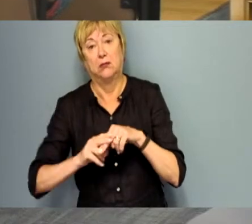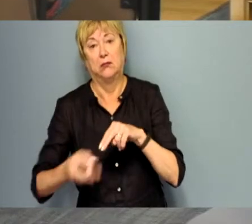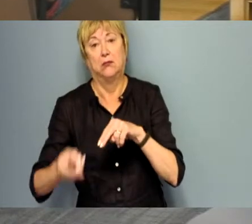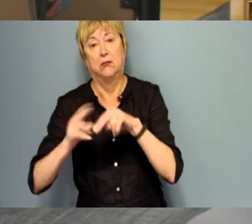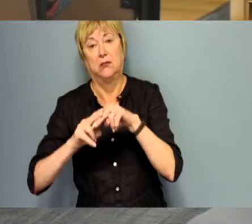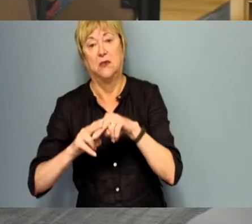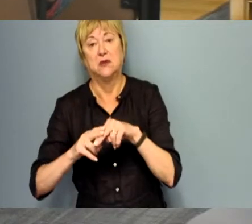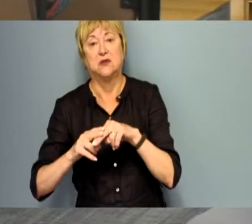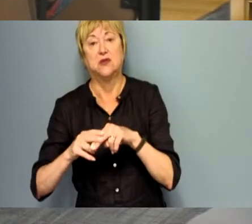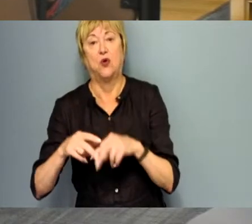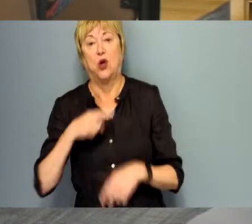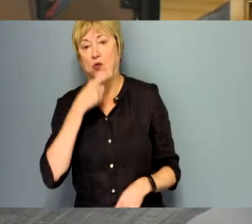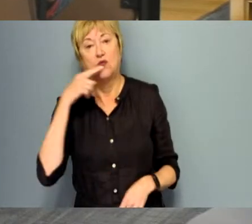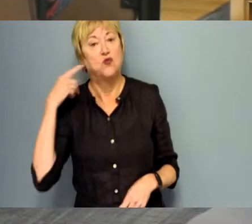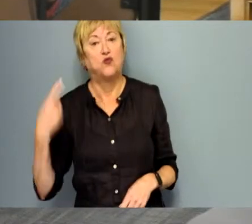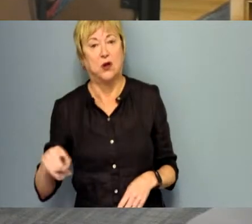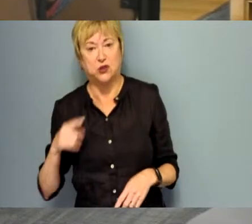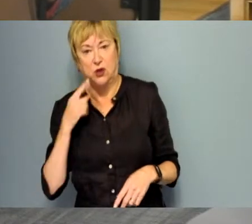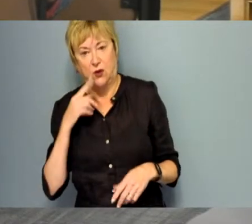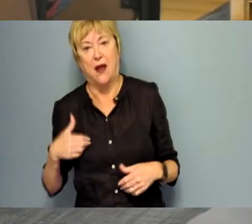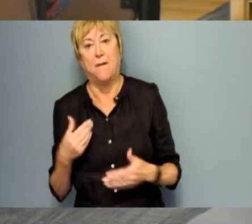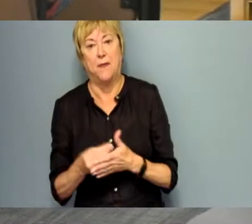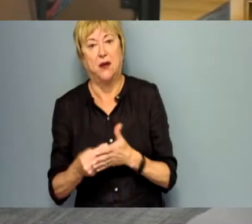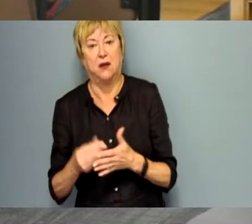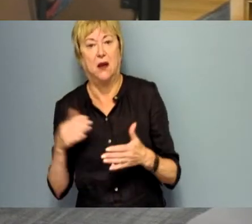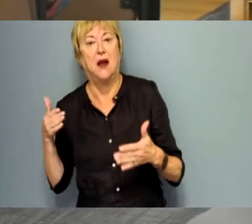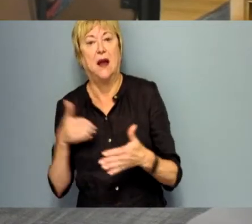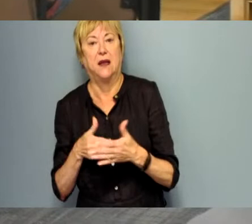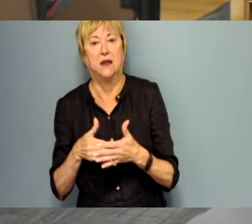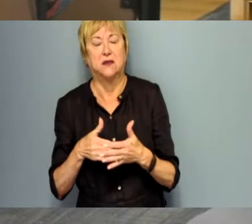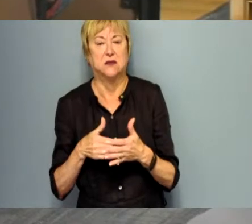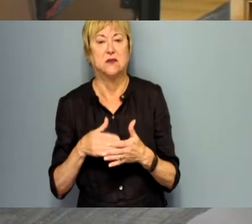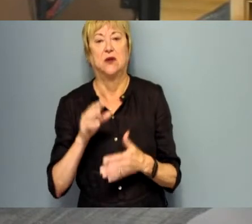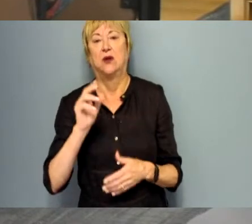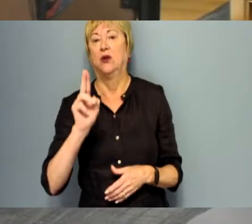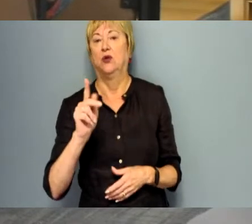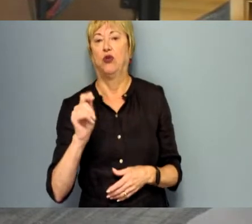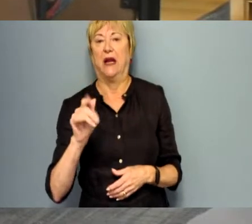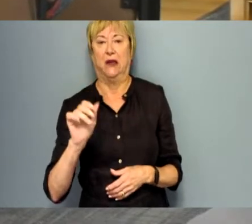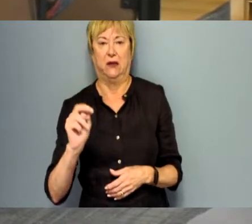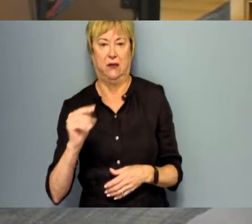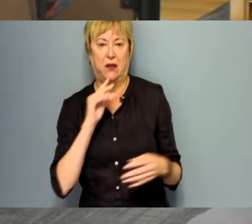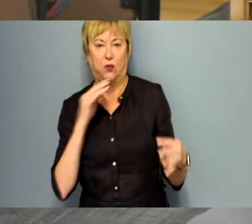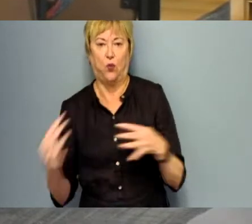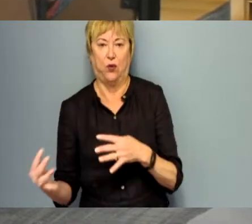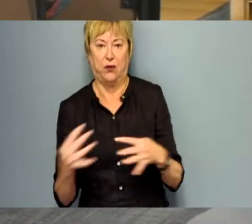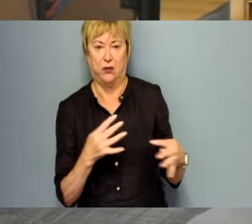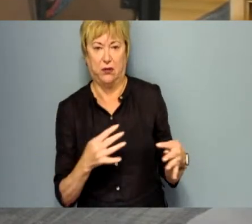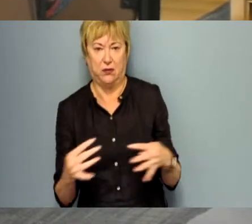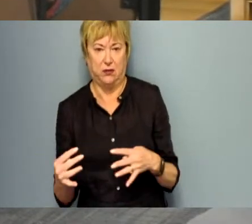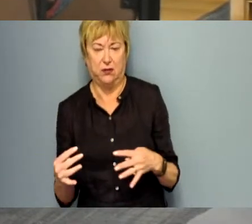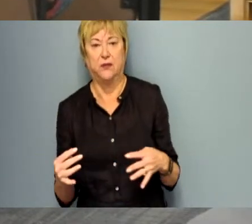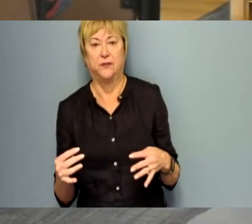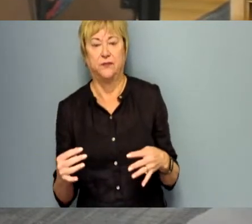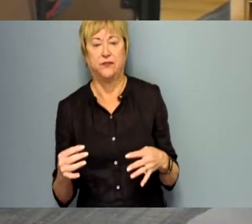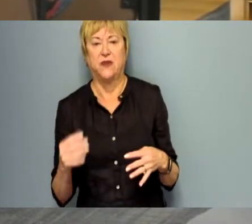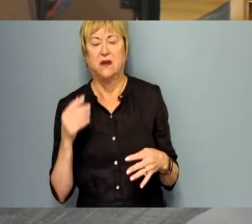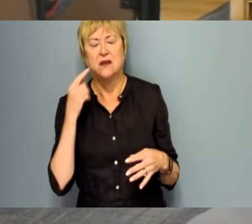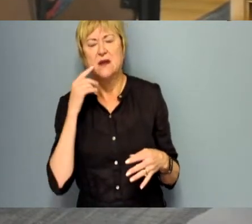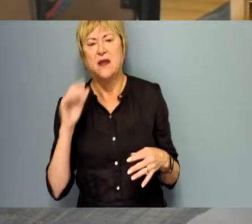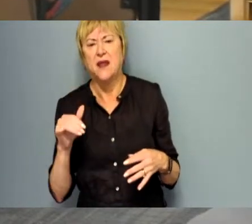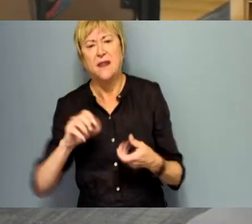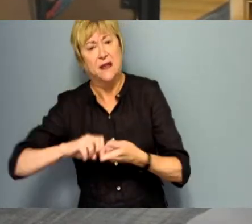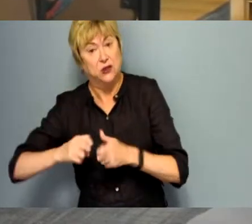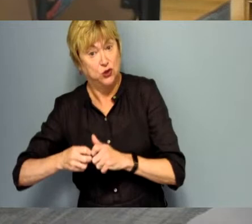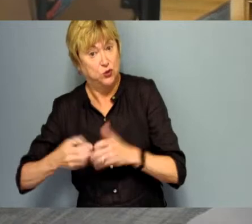This is the horrible thing. The environment, whether the sea rise another inch or so, is not the issue. The